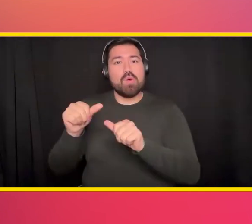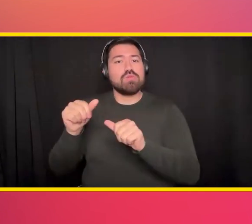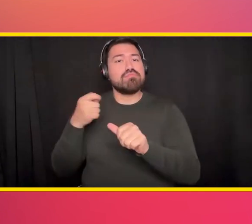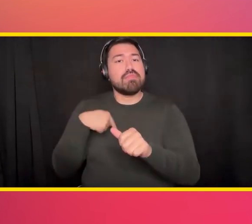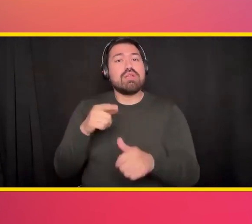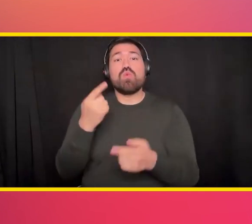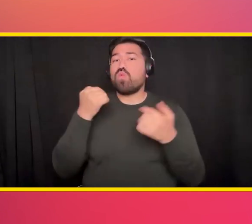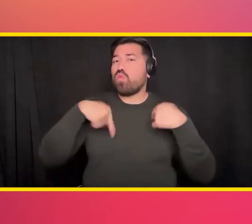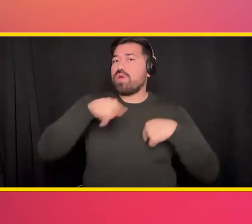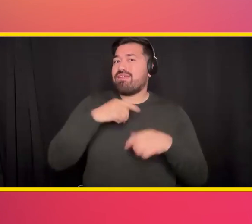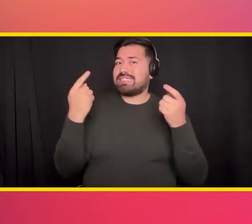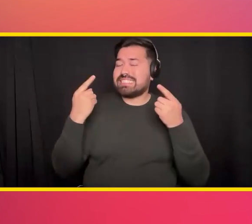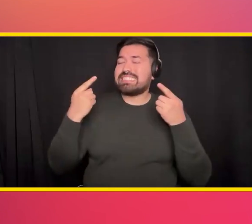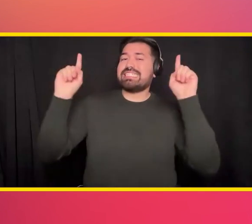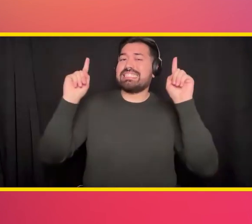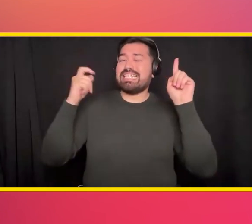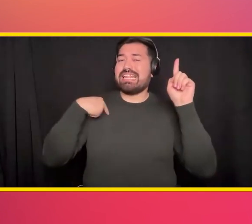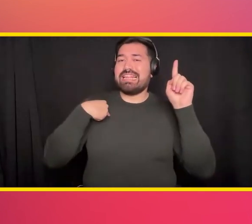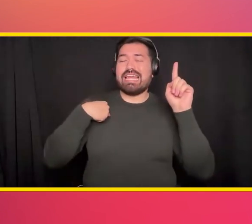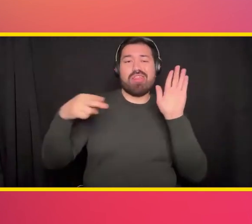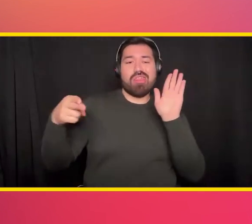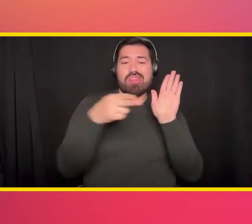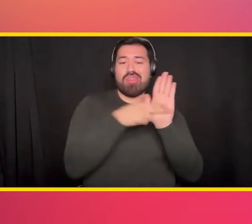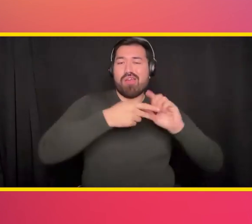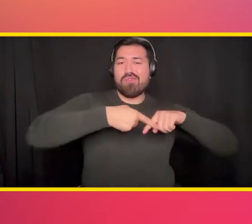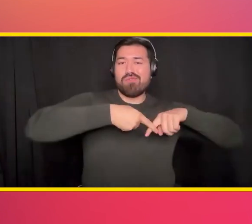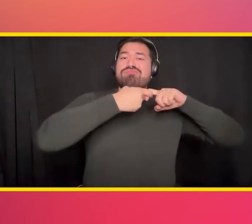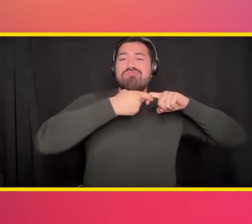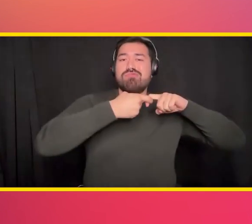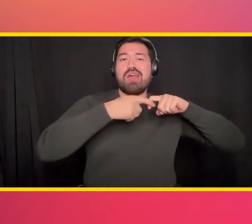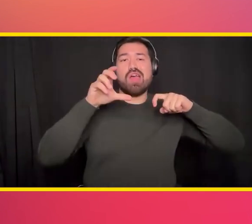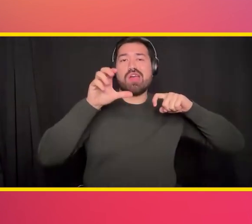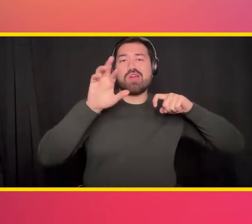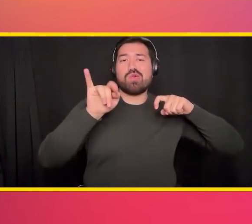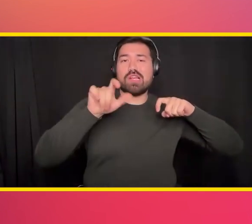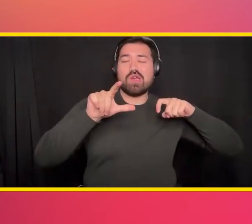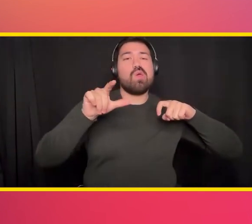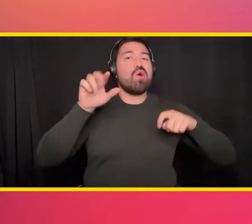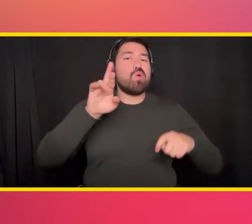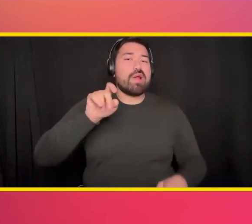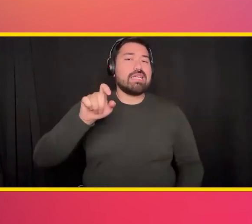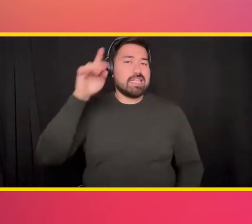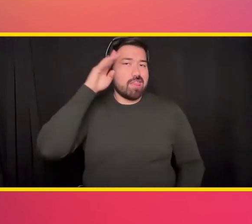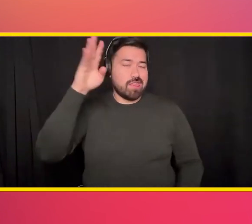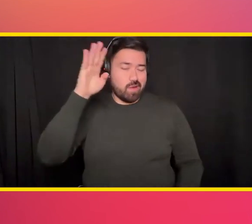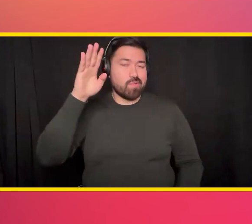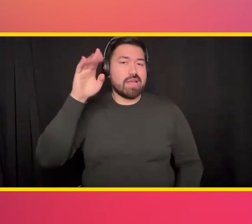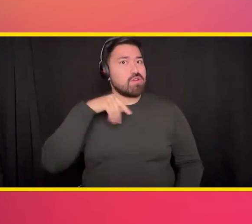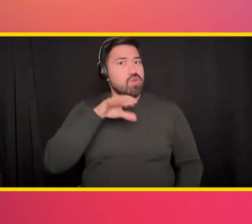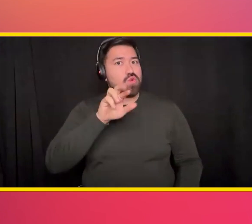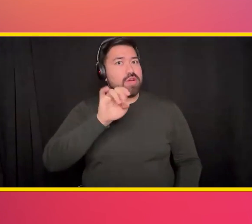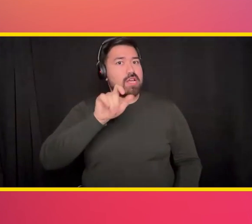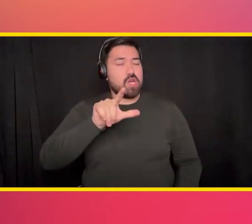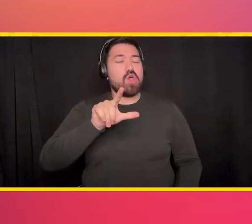have successfully frozen their brand, quote unquote, critical race theory, which critical race theory is very much